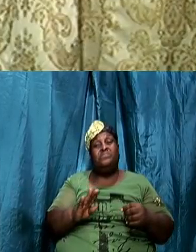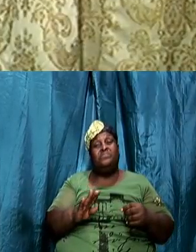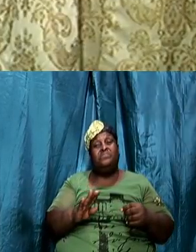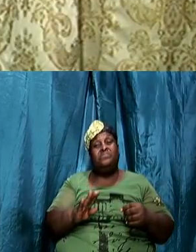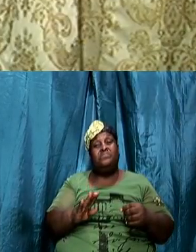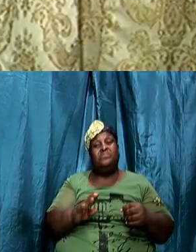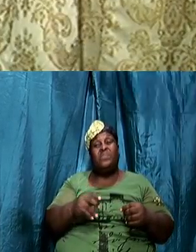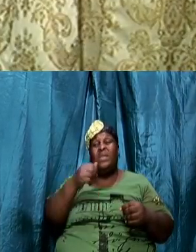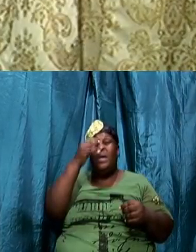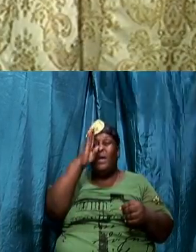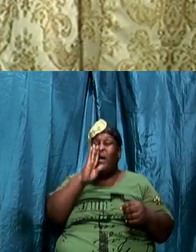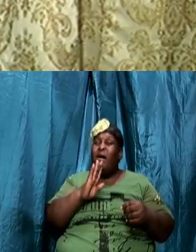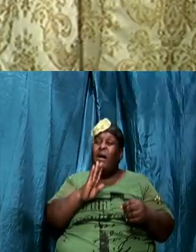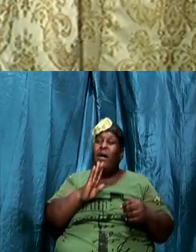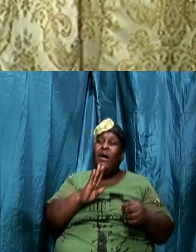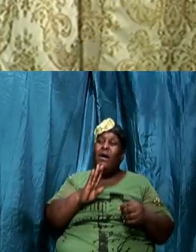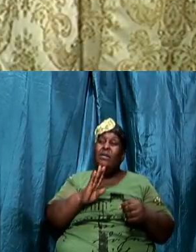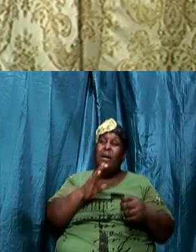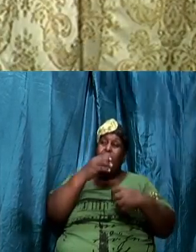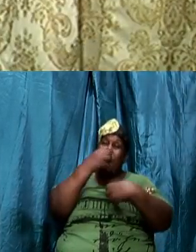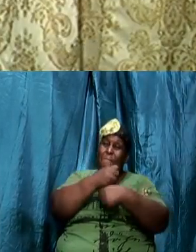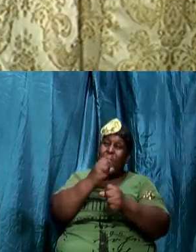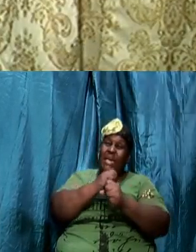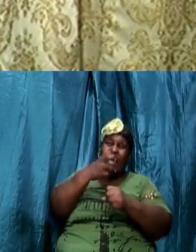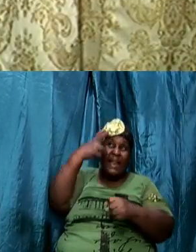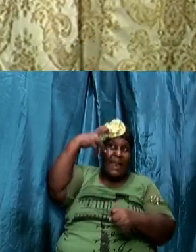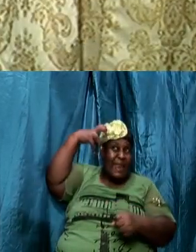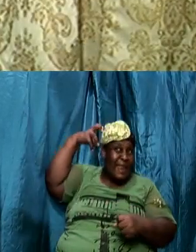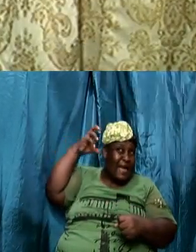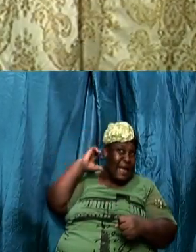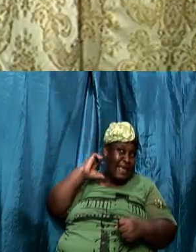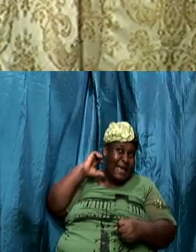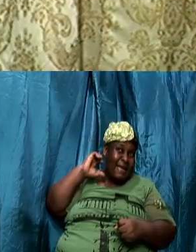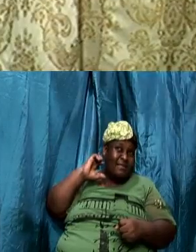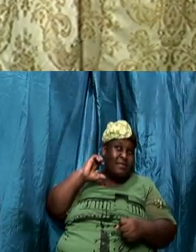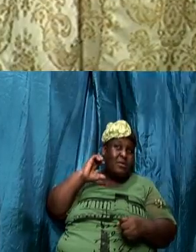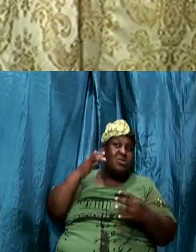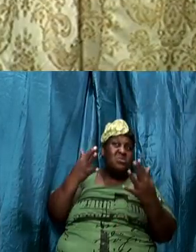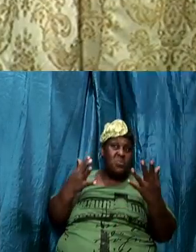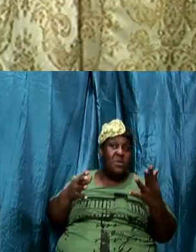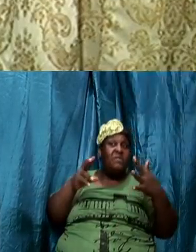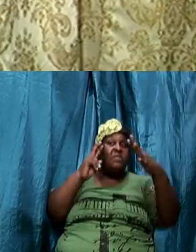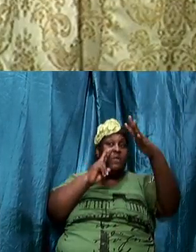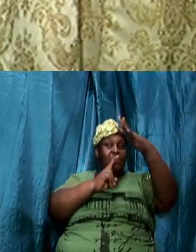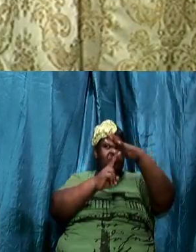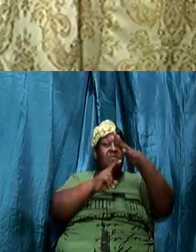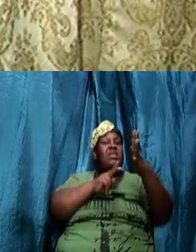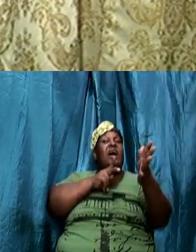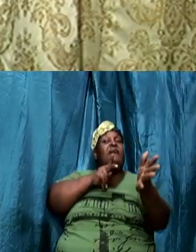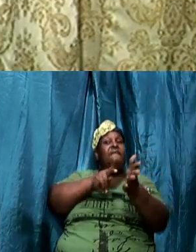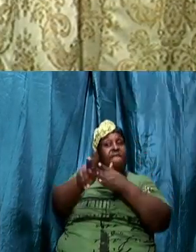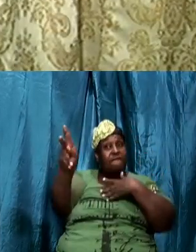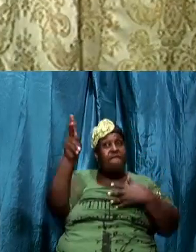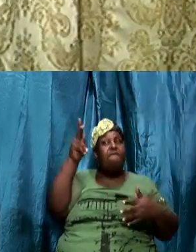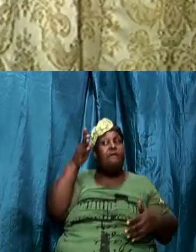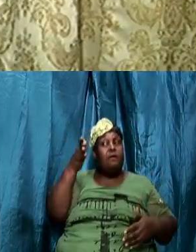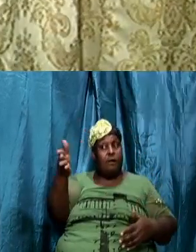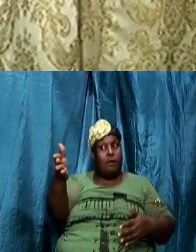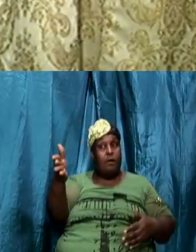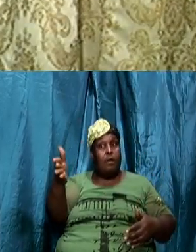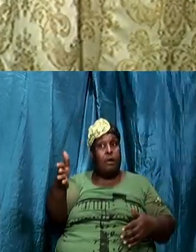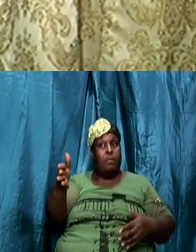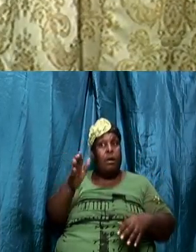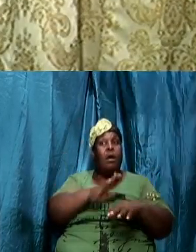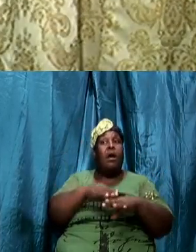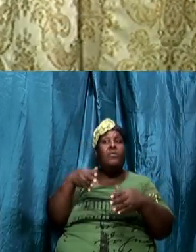God allowed a lion to wait for that prophet and kill him along the way. I